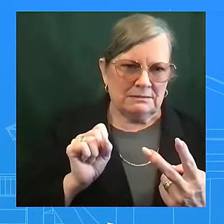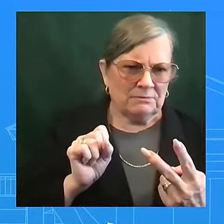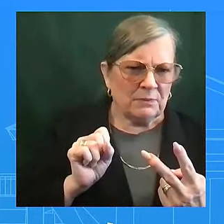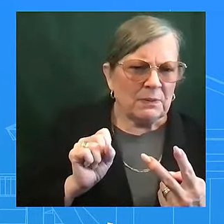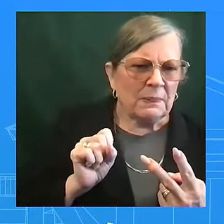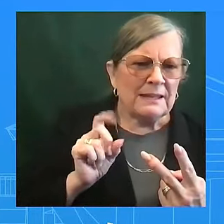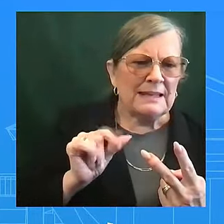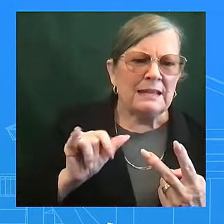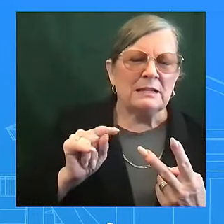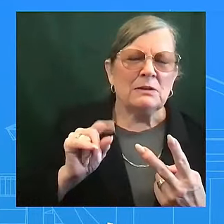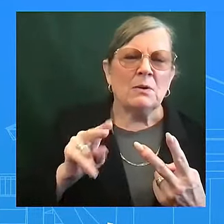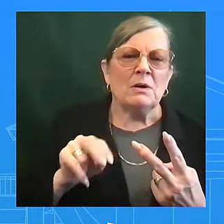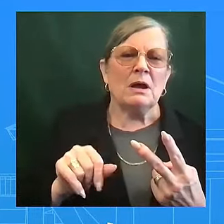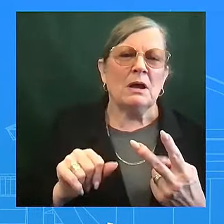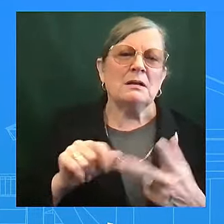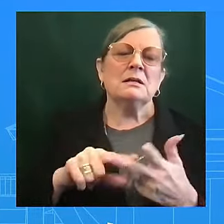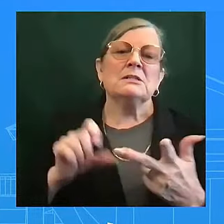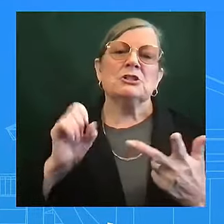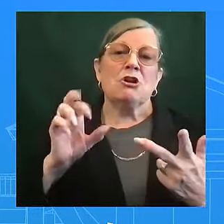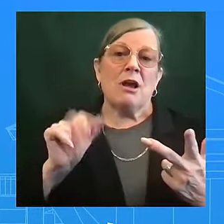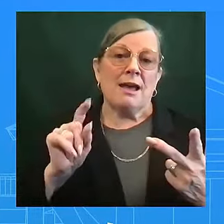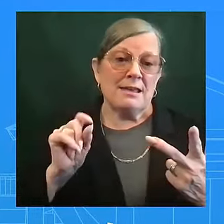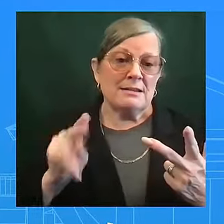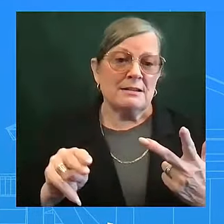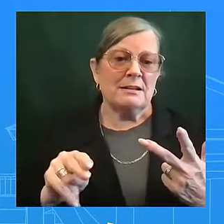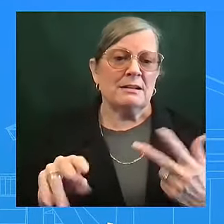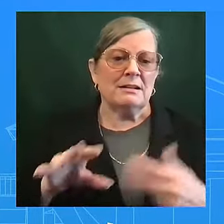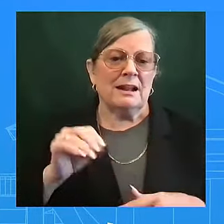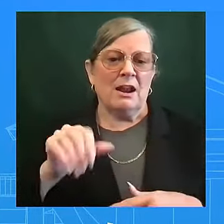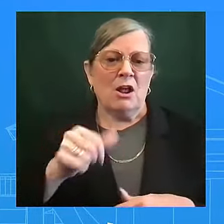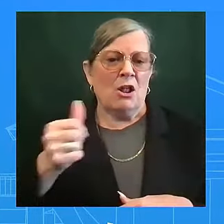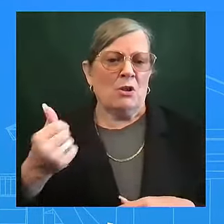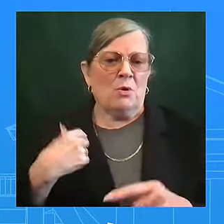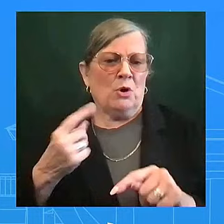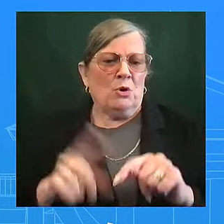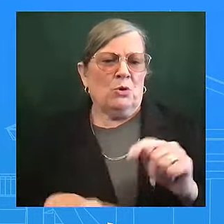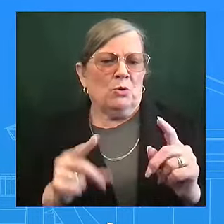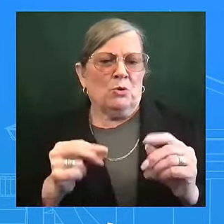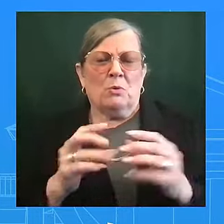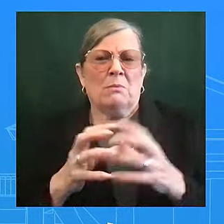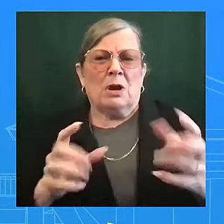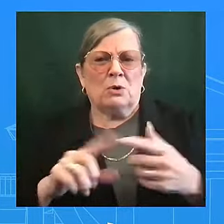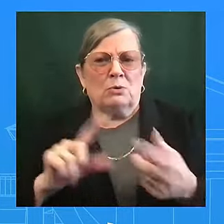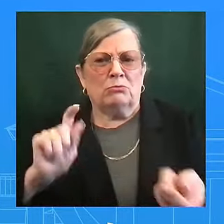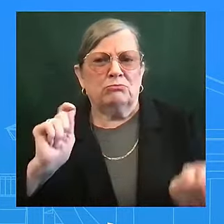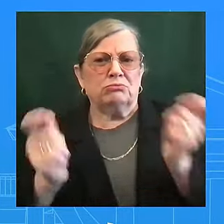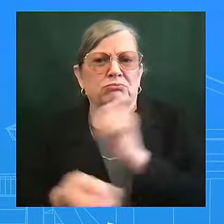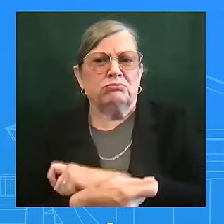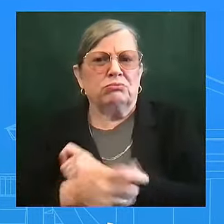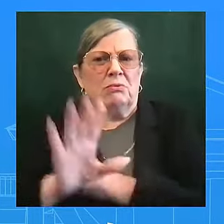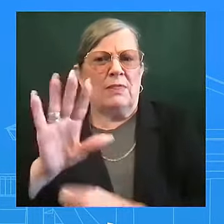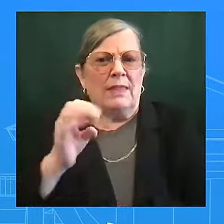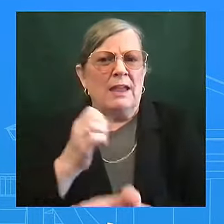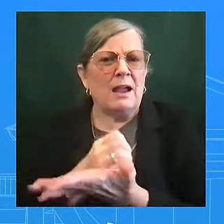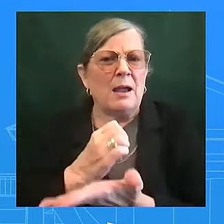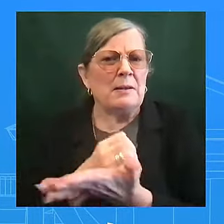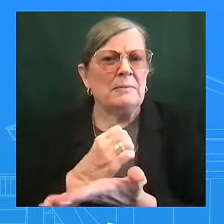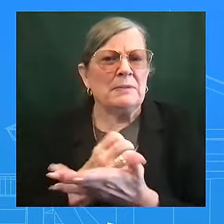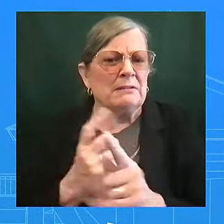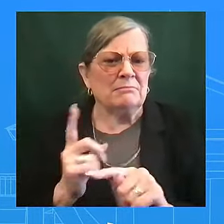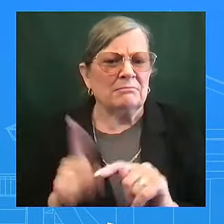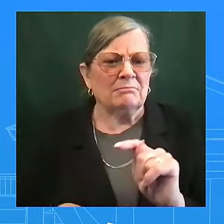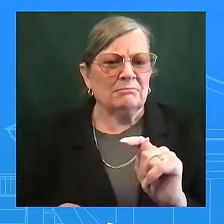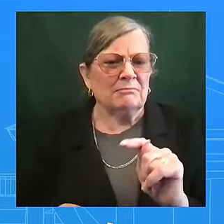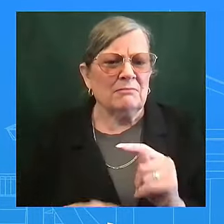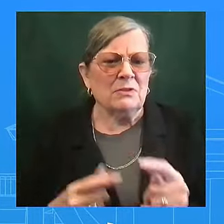the country around, be a leader on the world stage. And I think it's important for Americans to know and to be reminded where we were